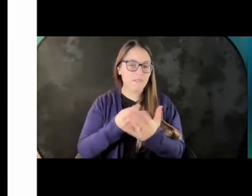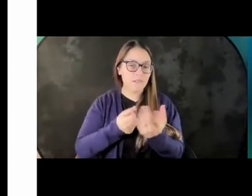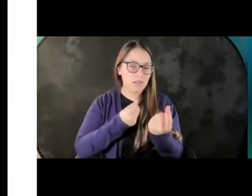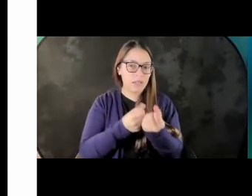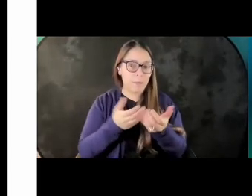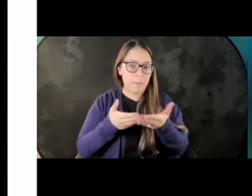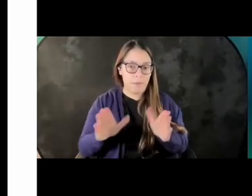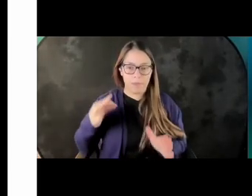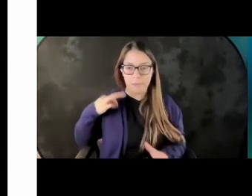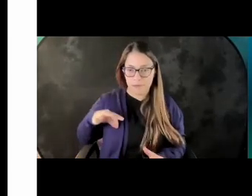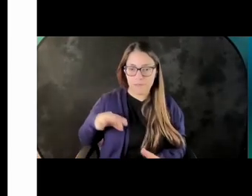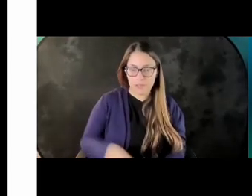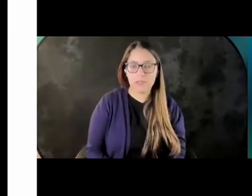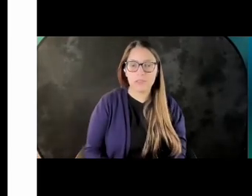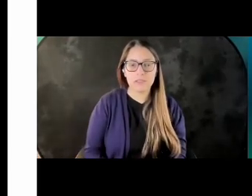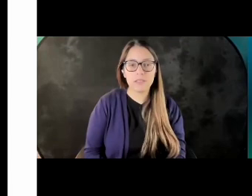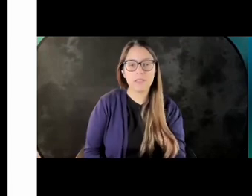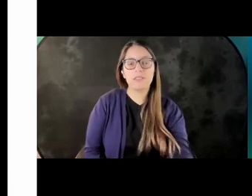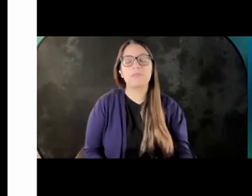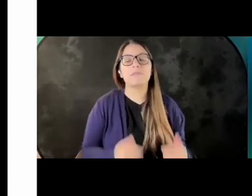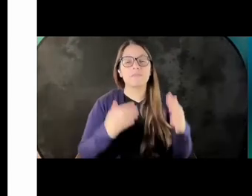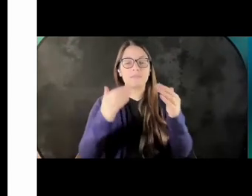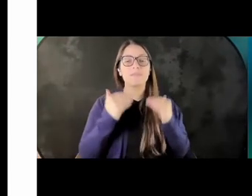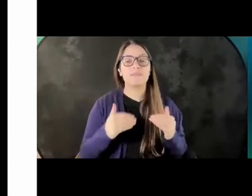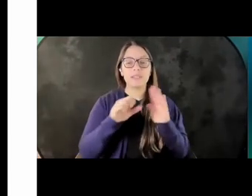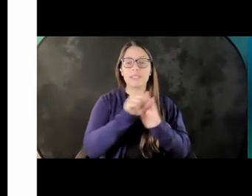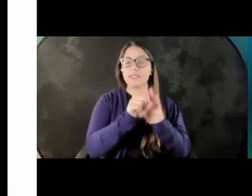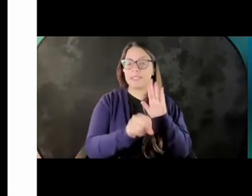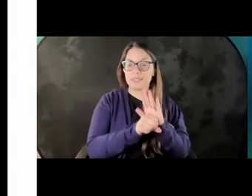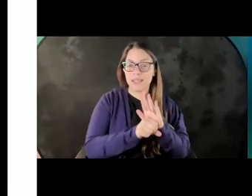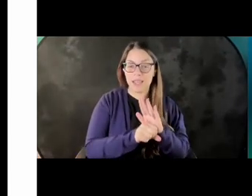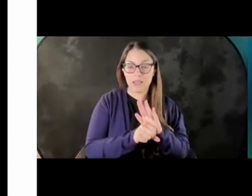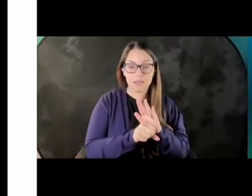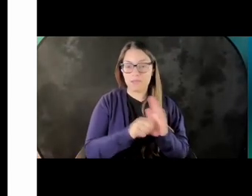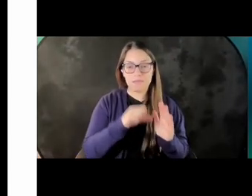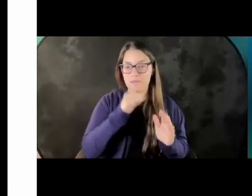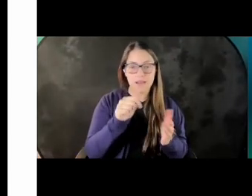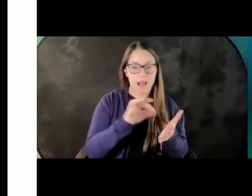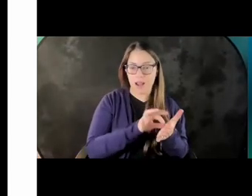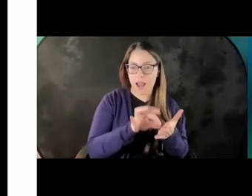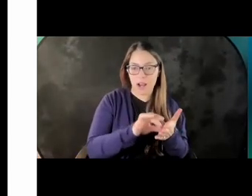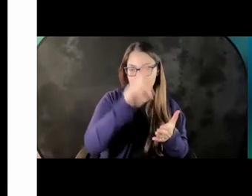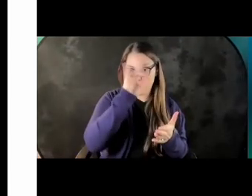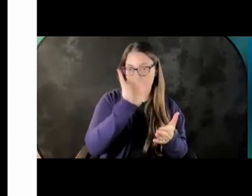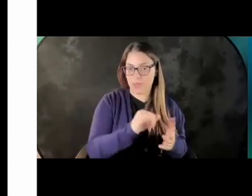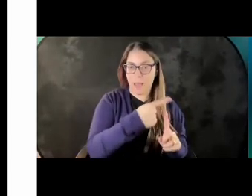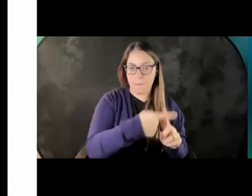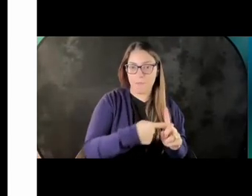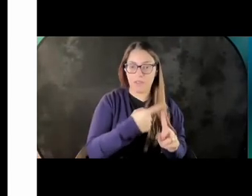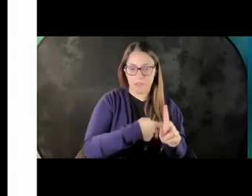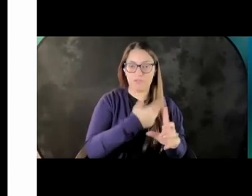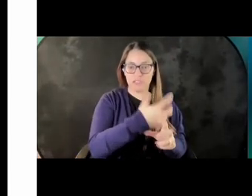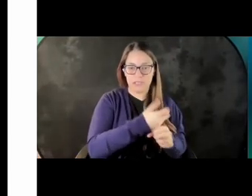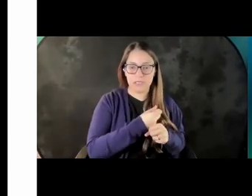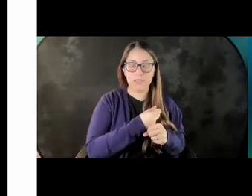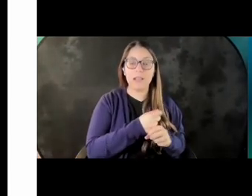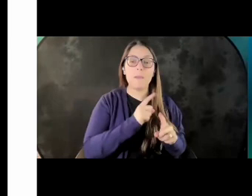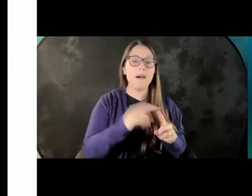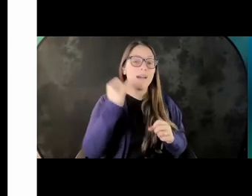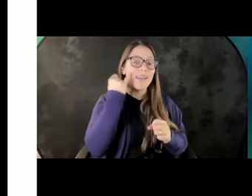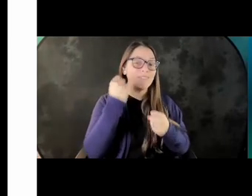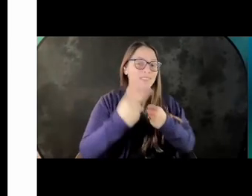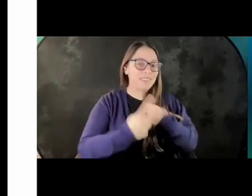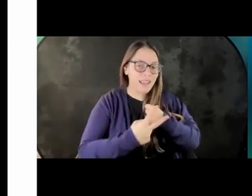benefit. State refunds are not countable income for the month received, but if it's saved until the